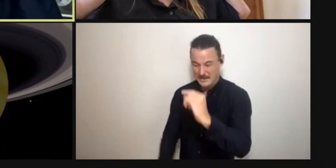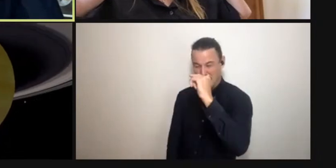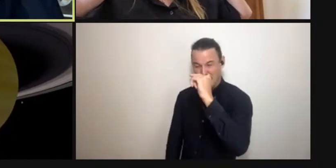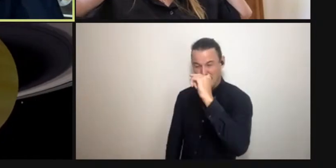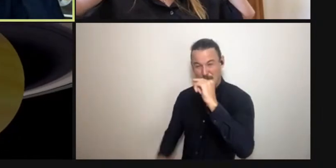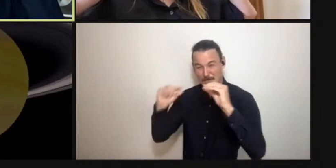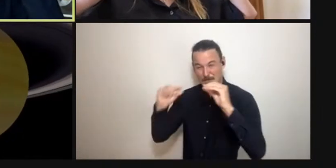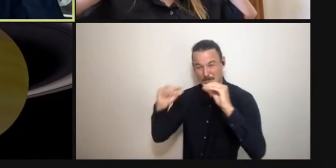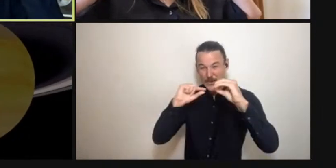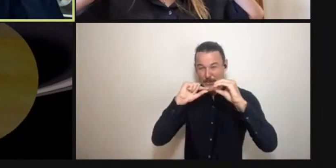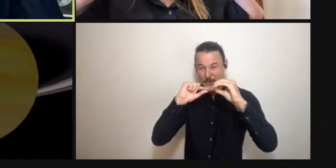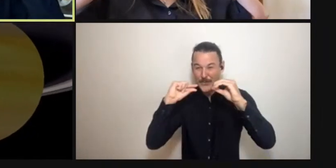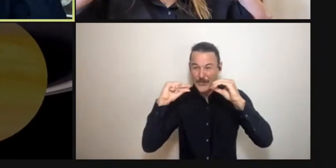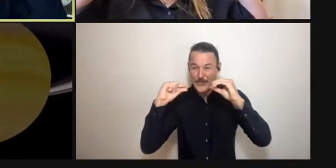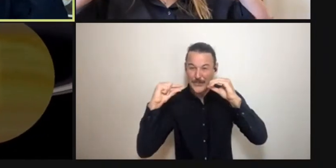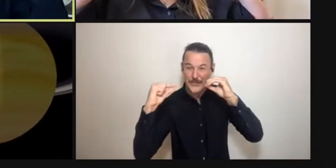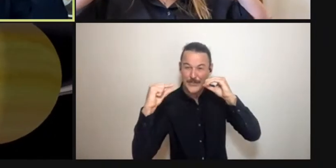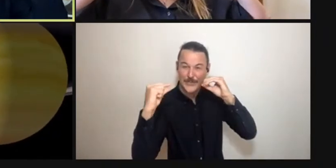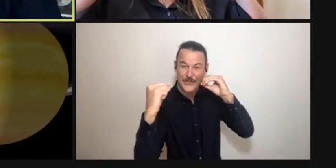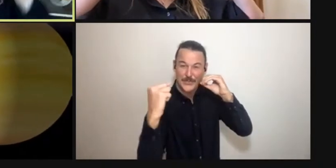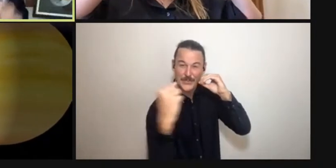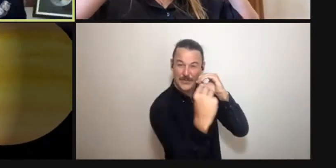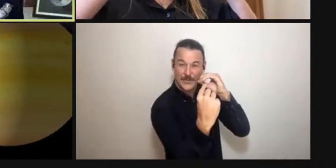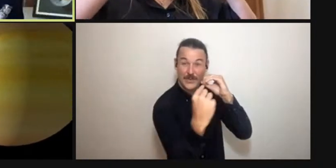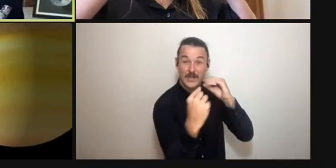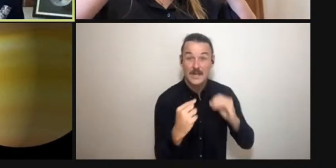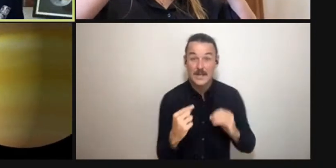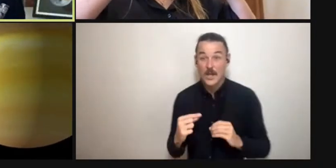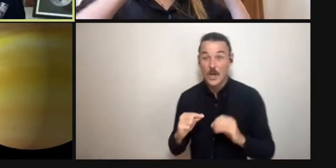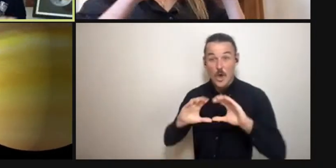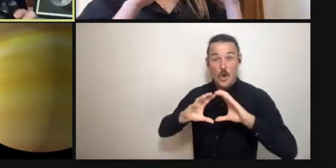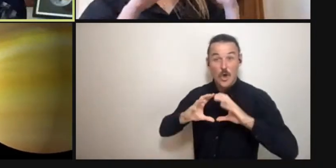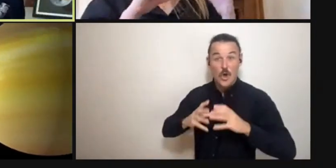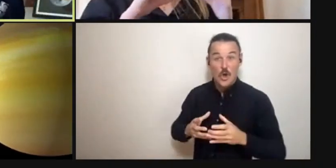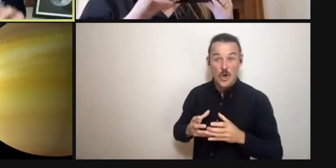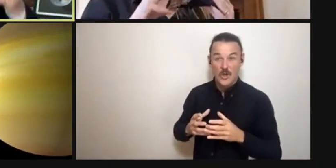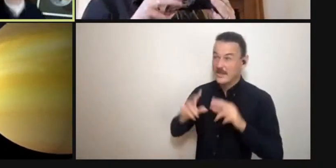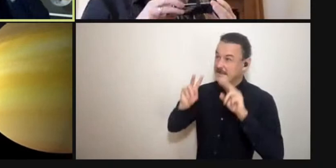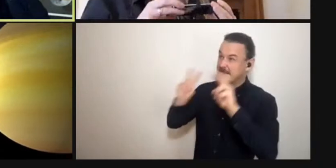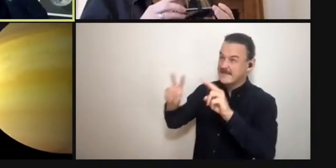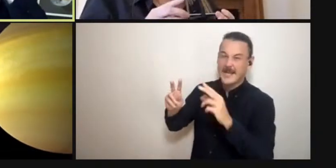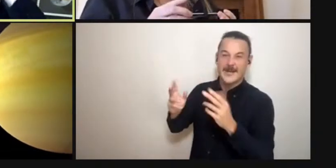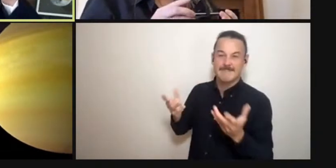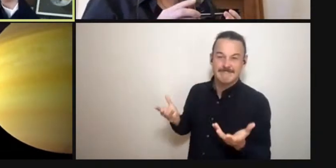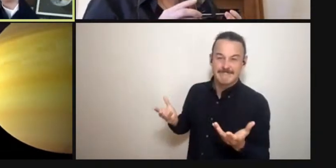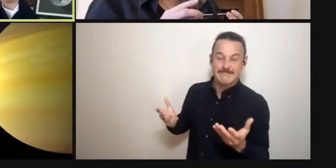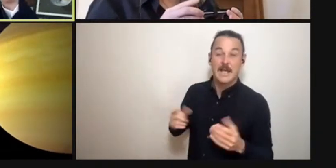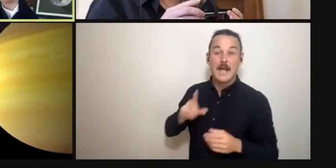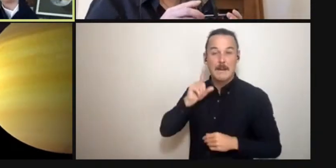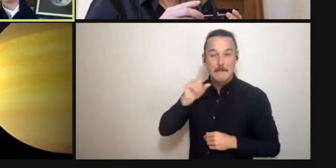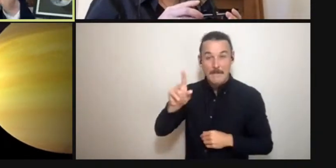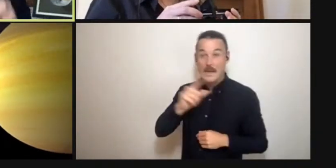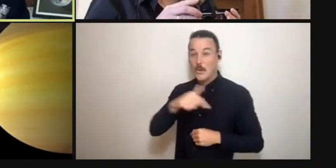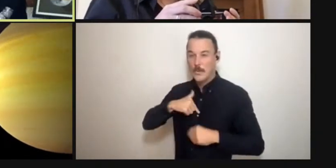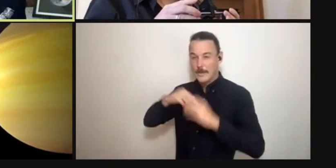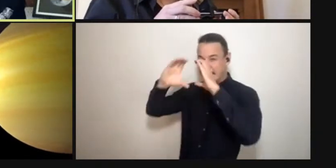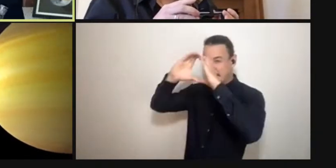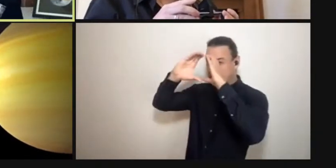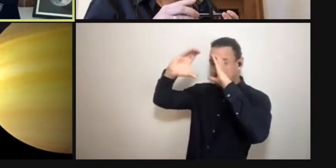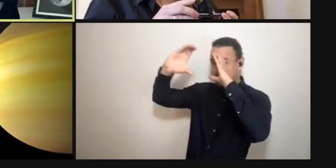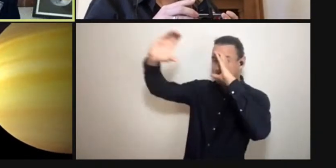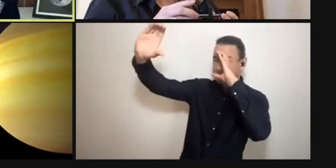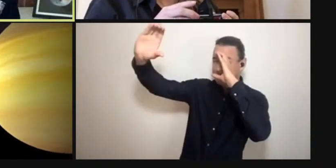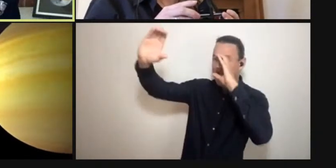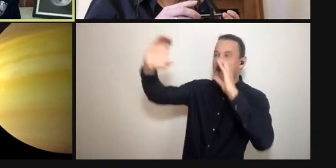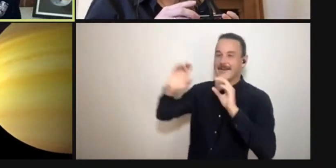And this is a close-up view, essentially captured by Cassini and now brought into the VR app.